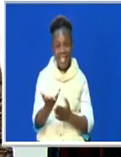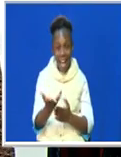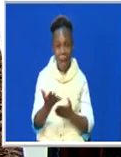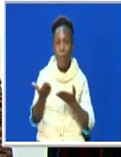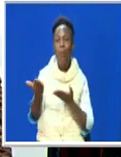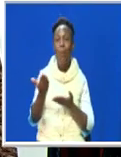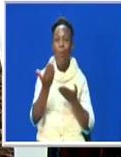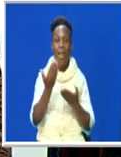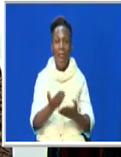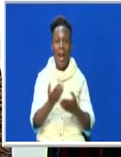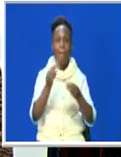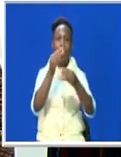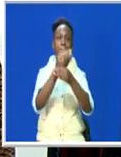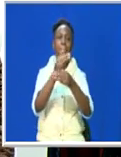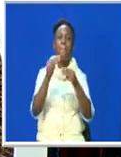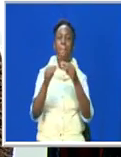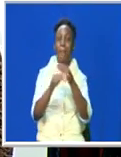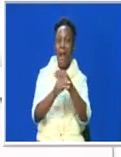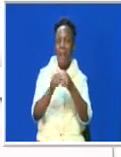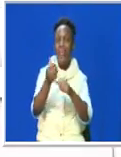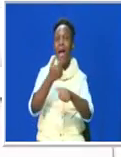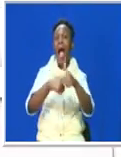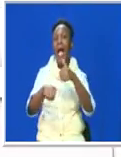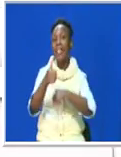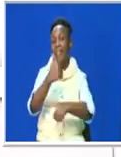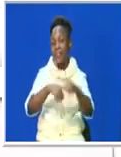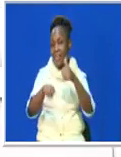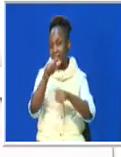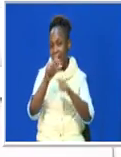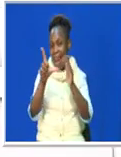Welcome to our mathematical activities lesson.